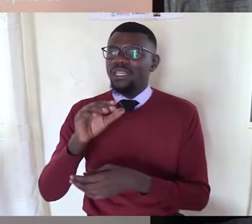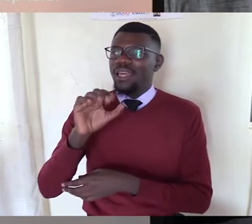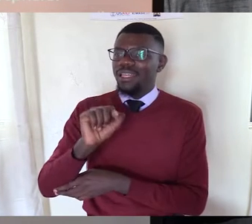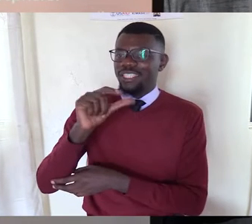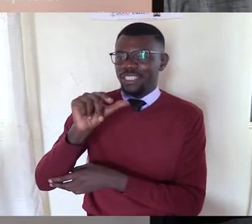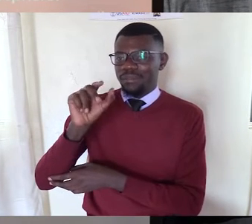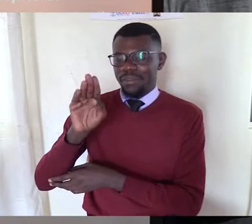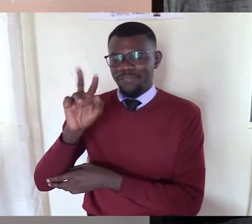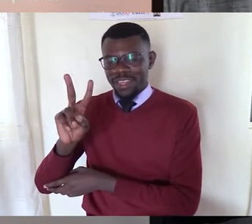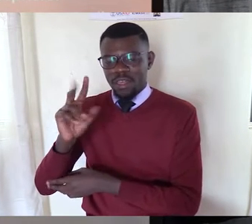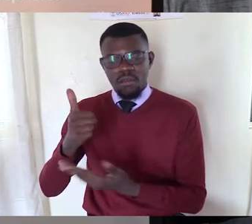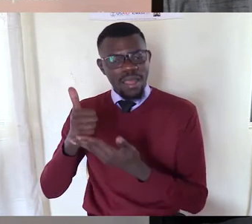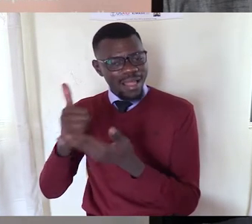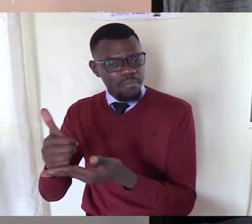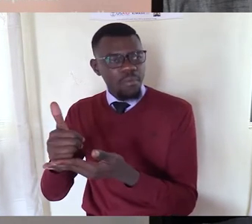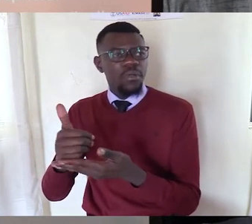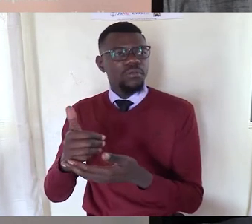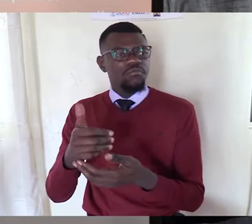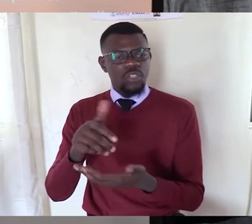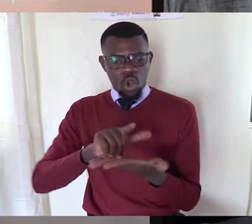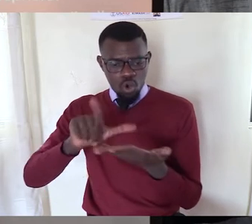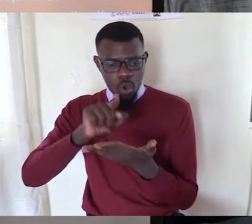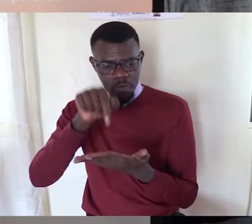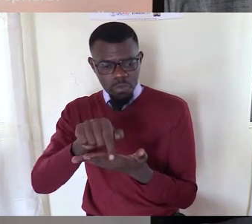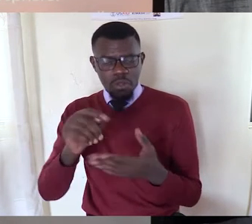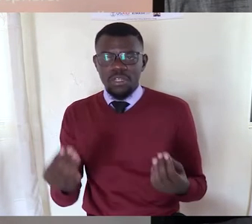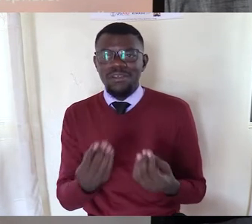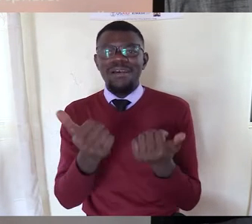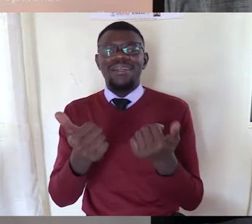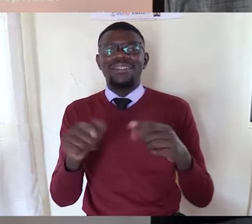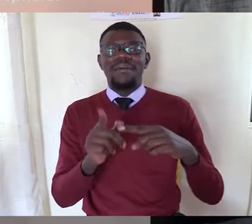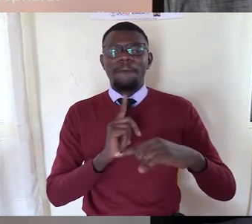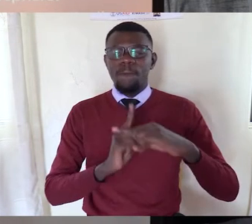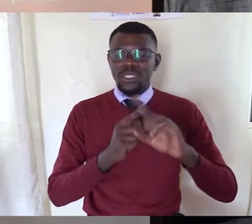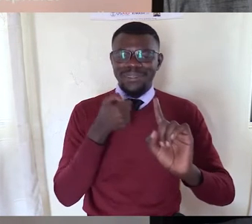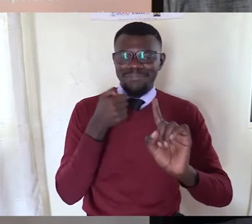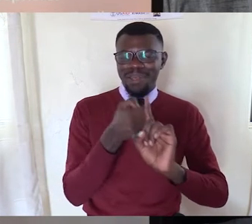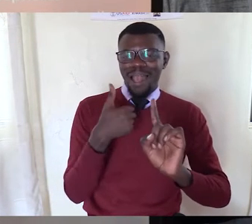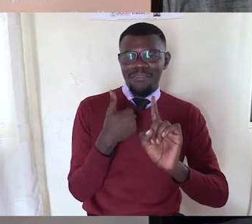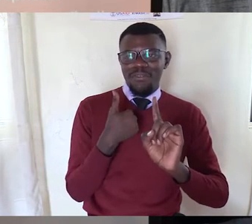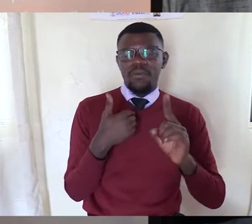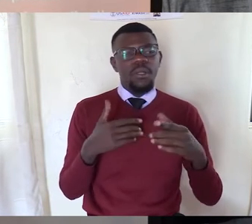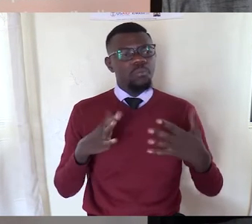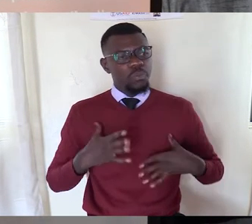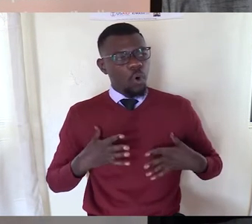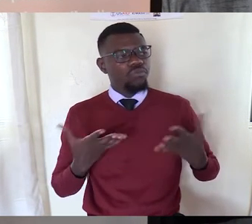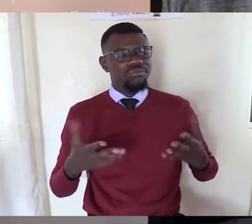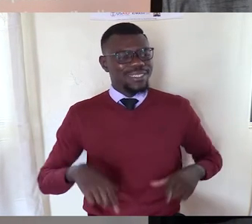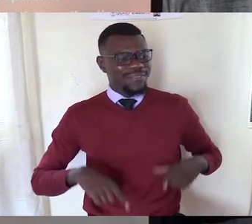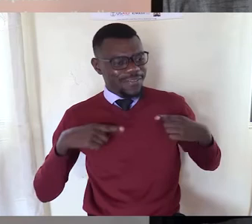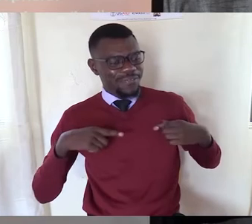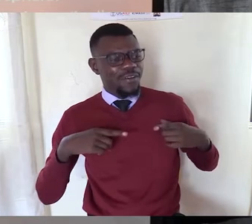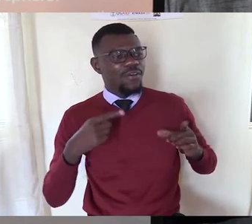guarantee that interventions are localized and have a direct positive impact on survivors of sexual